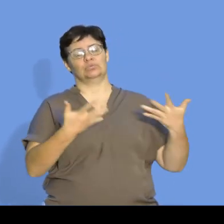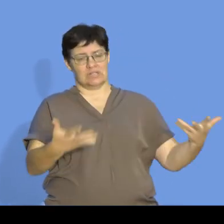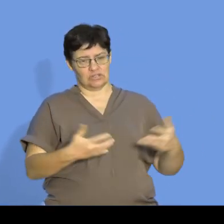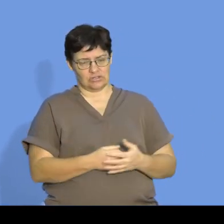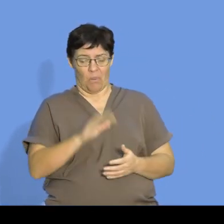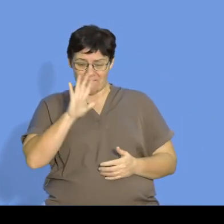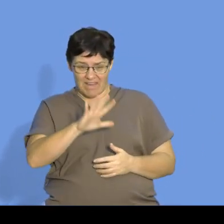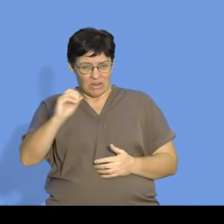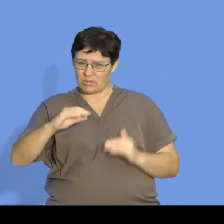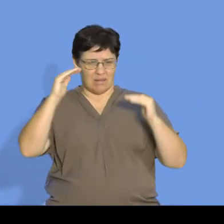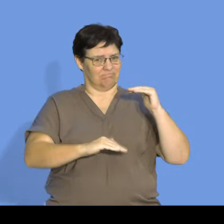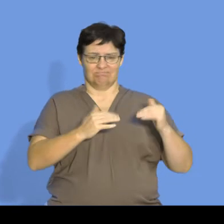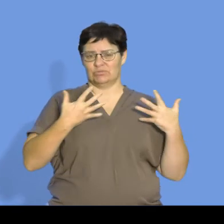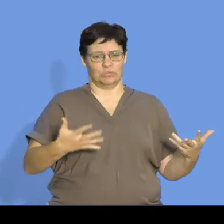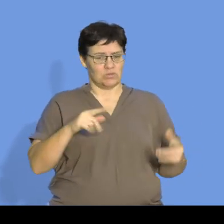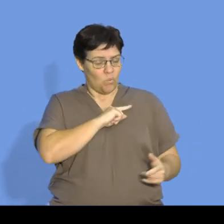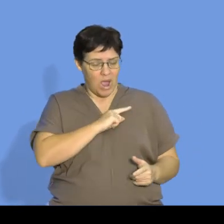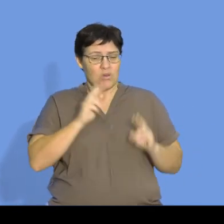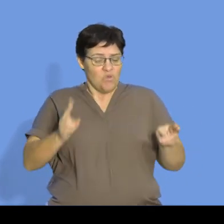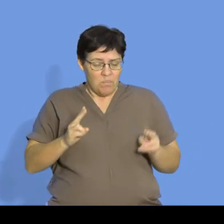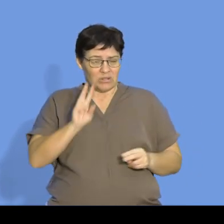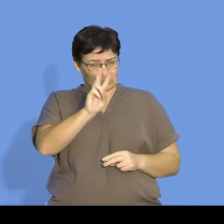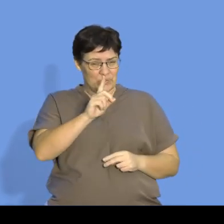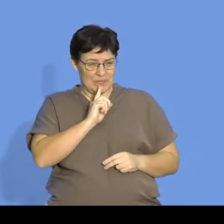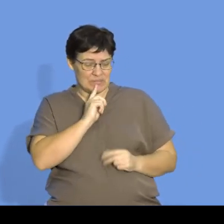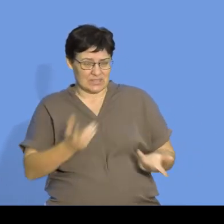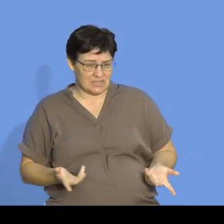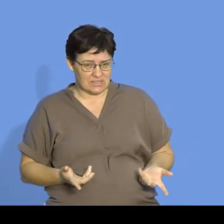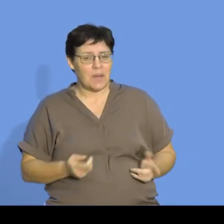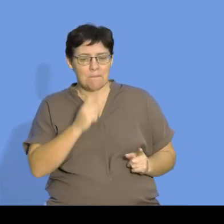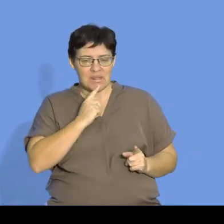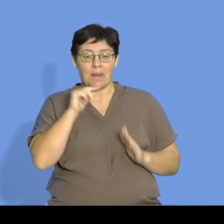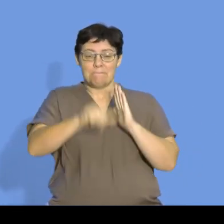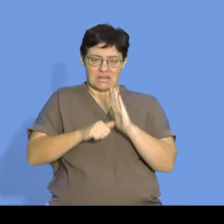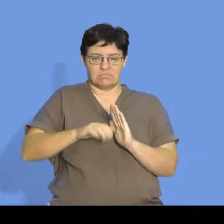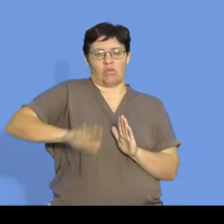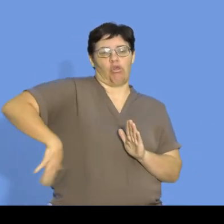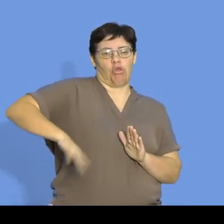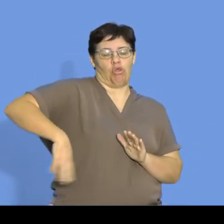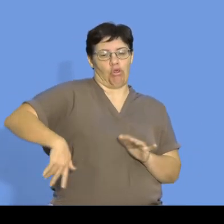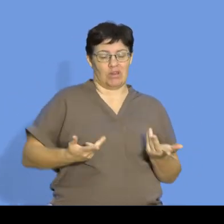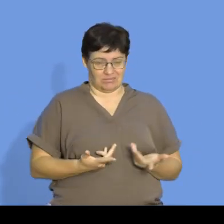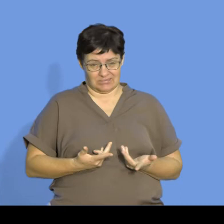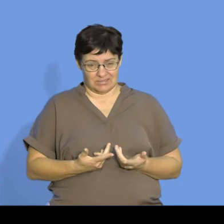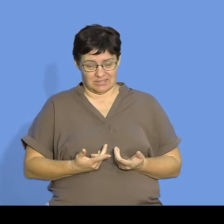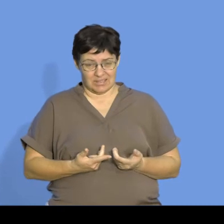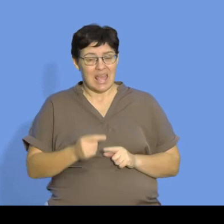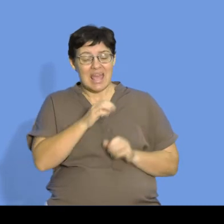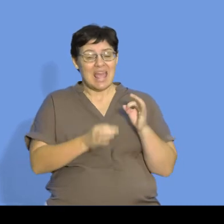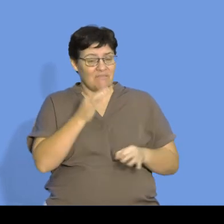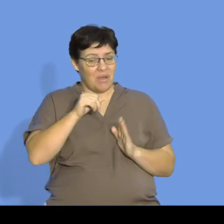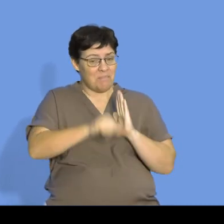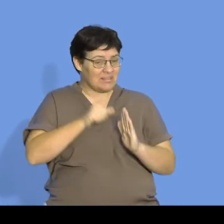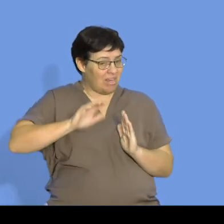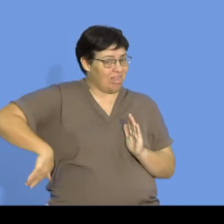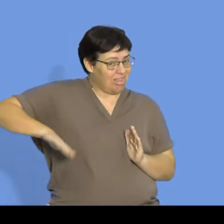She will be under budgeting. Maintenance will be neglected. When you